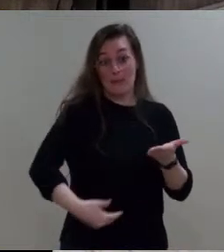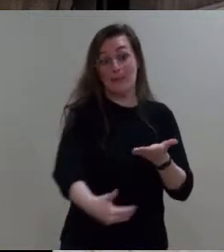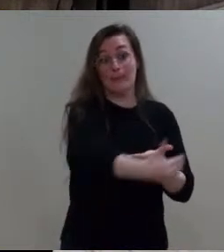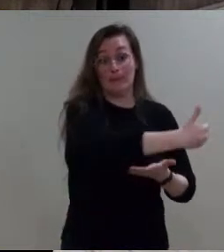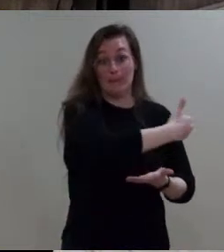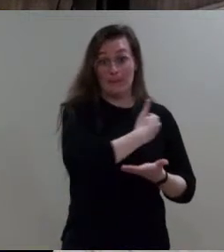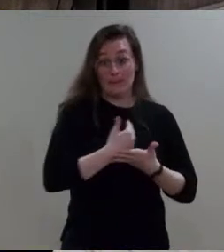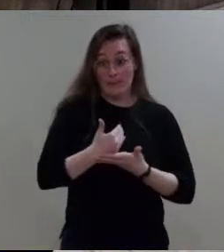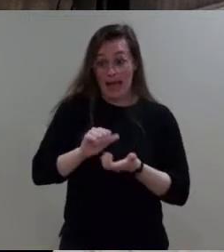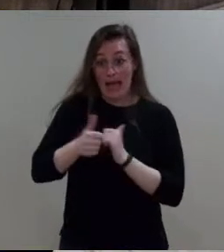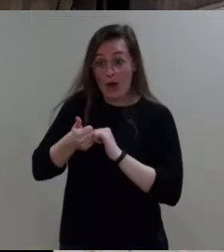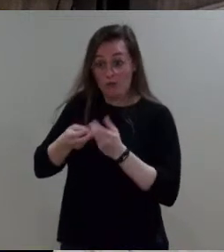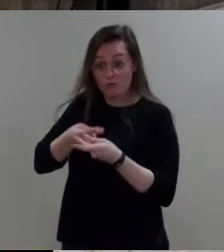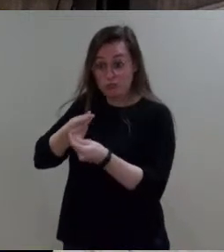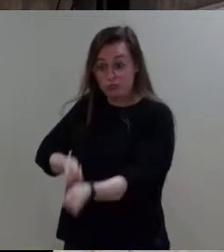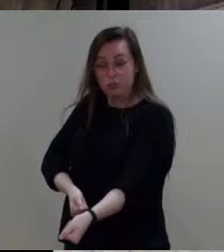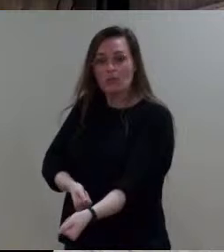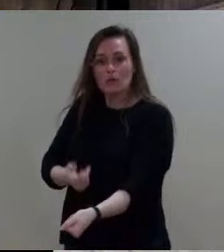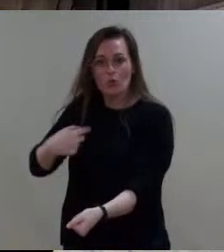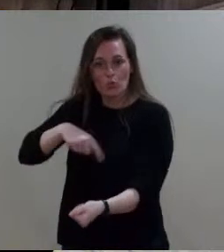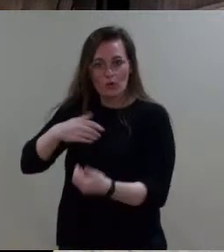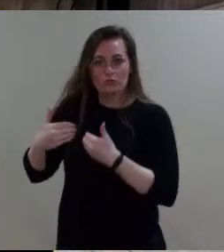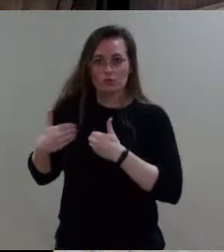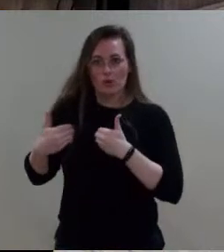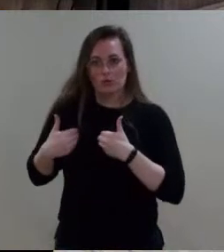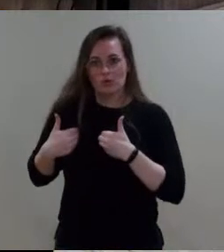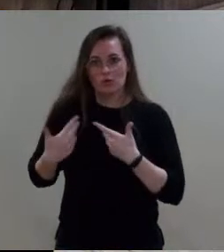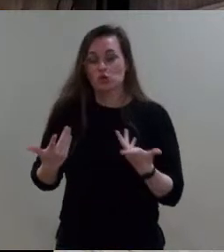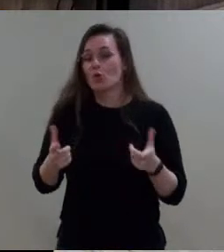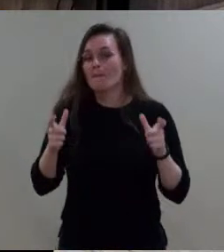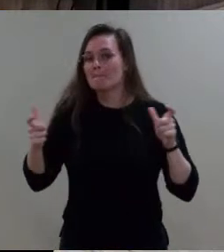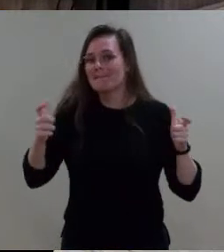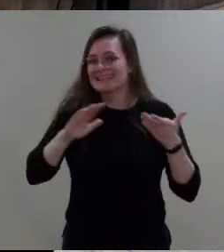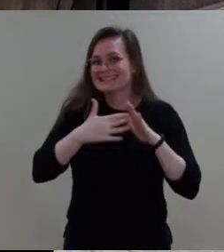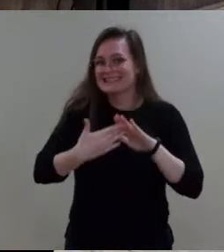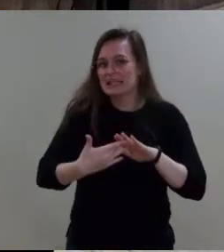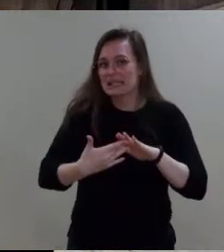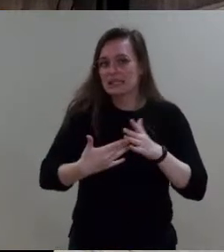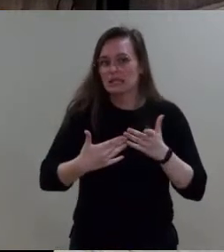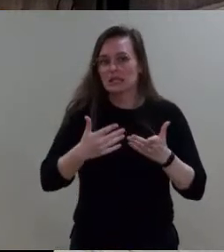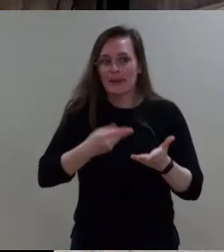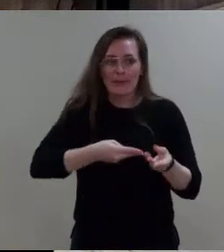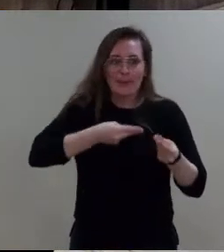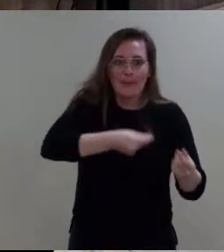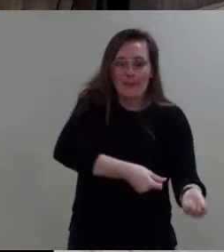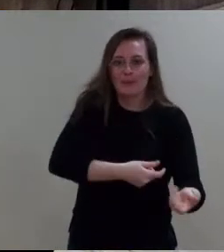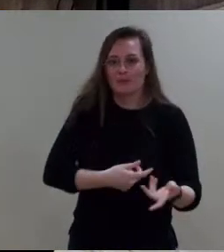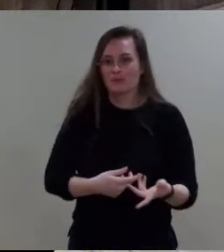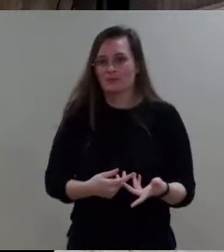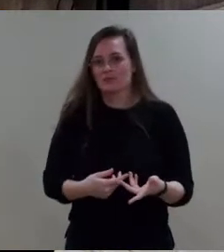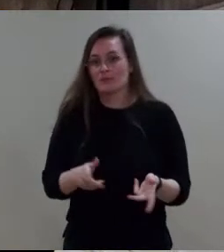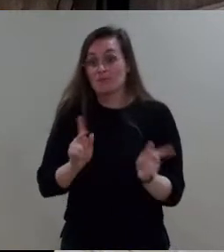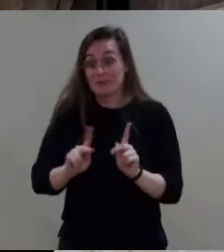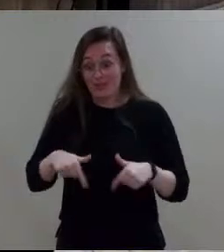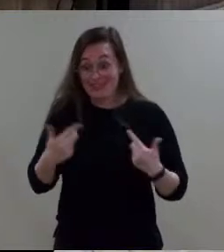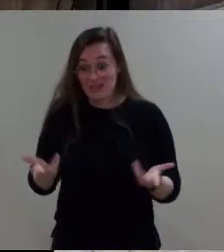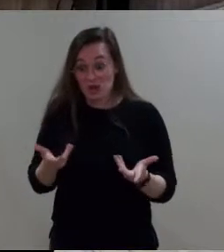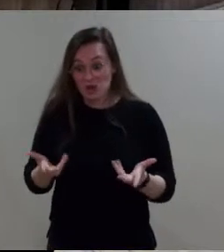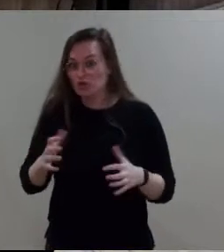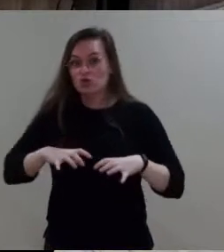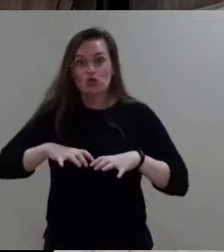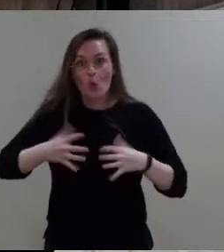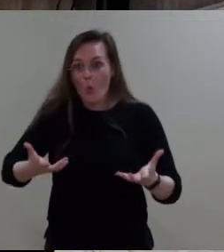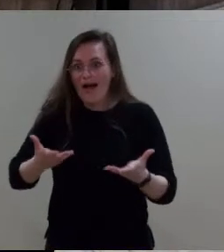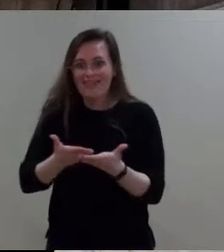that are big city things or things that a lot of the population doesn't want just because, and those things